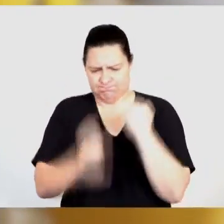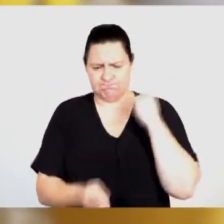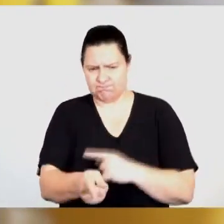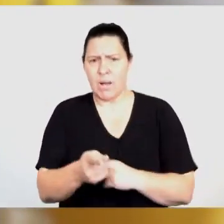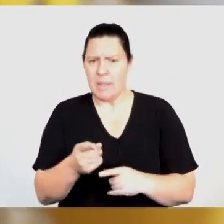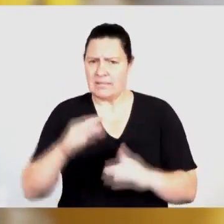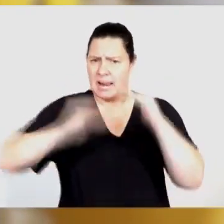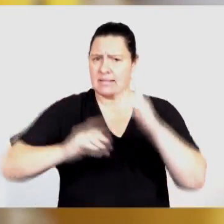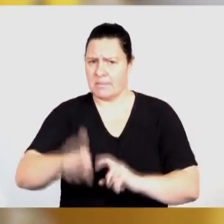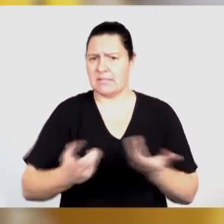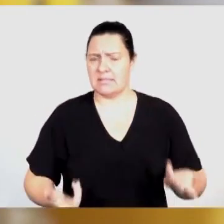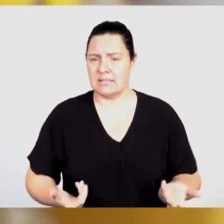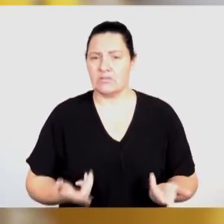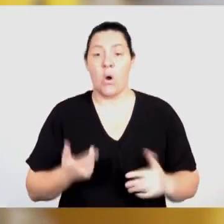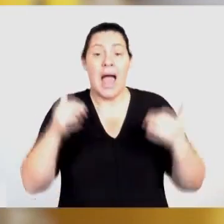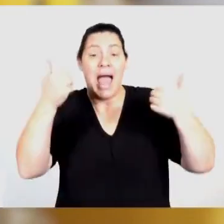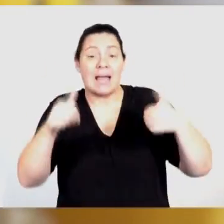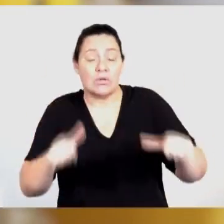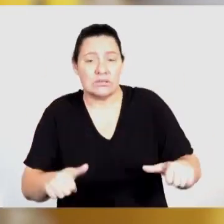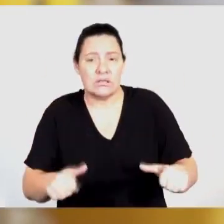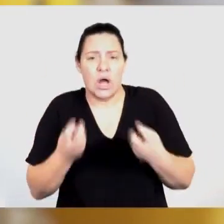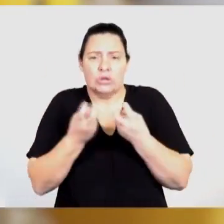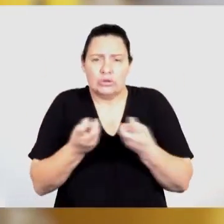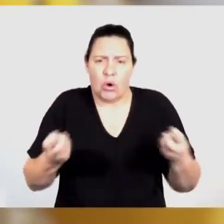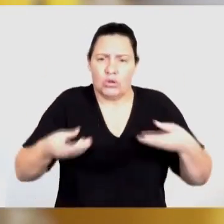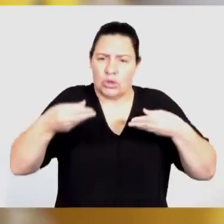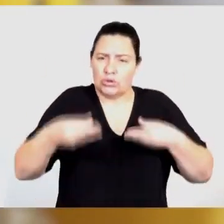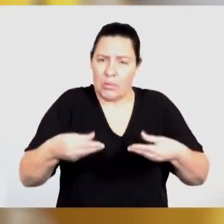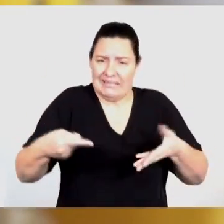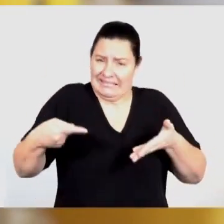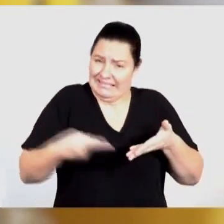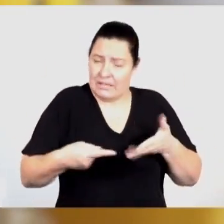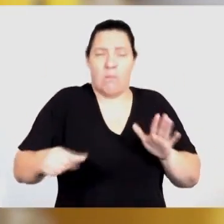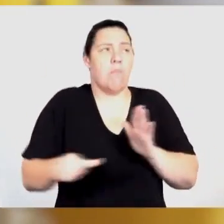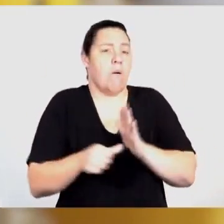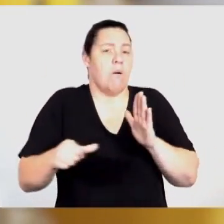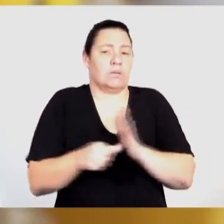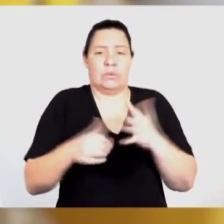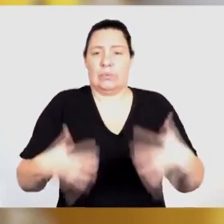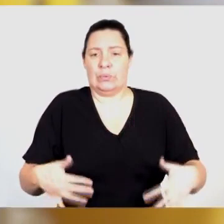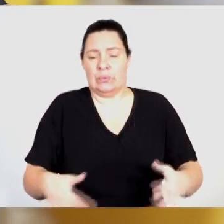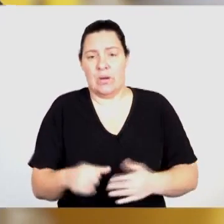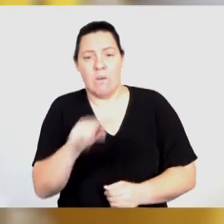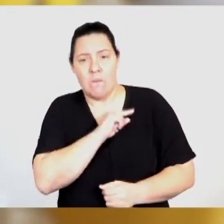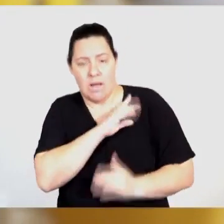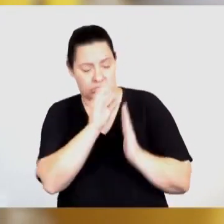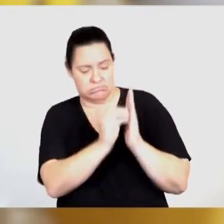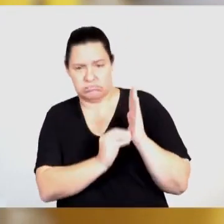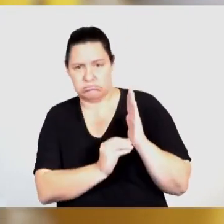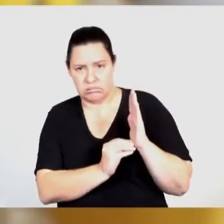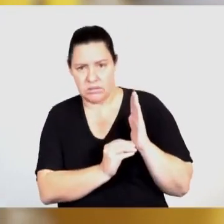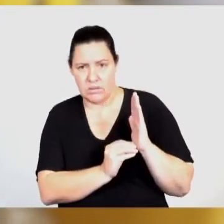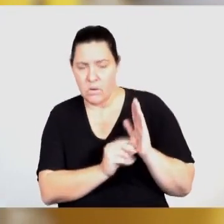debtor. But it is important to know, in accounting, source documents are very important. Because when we